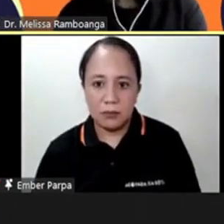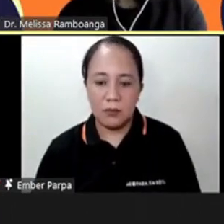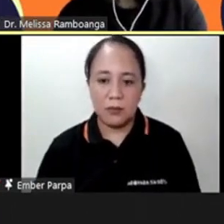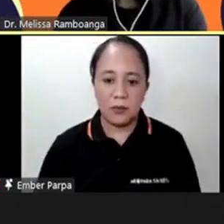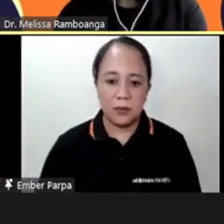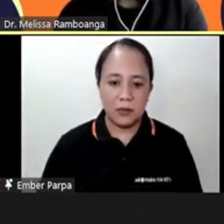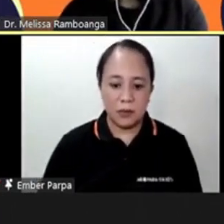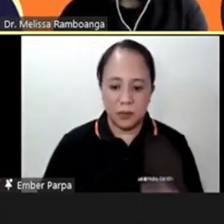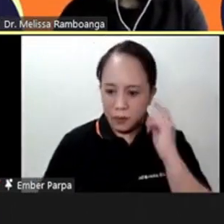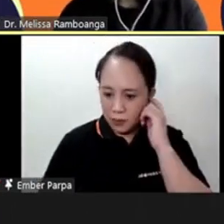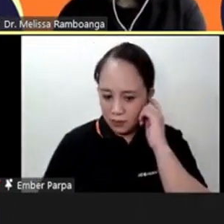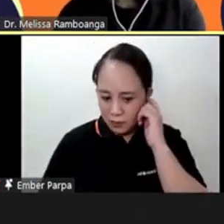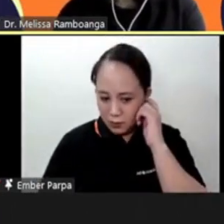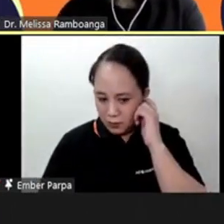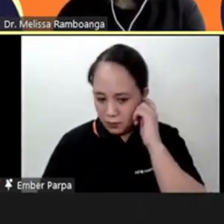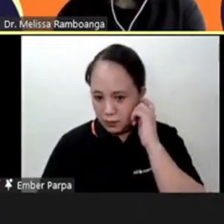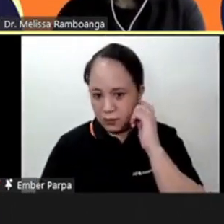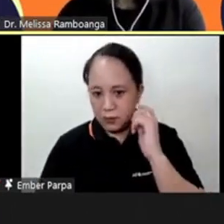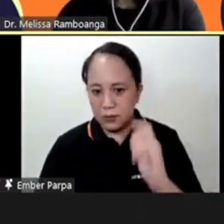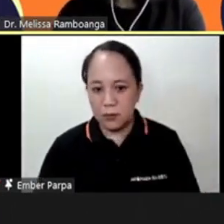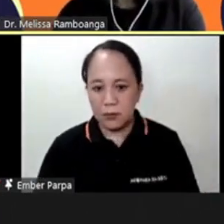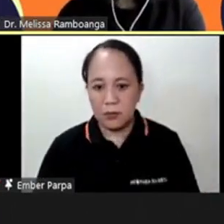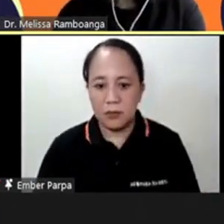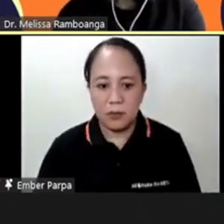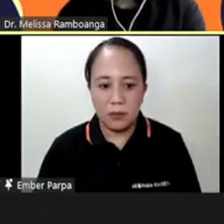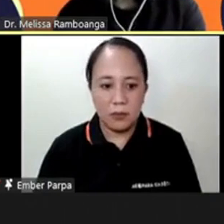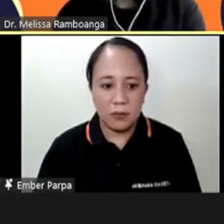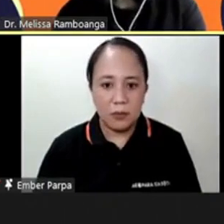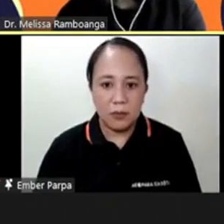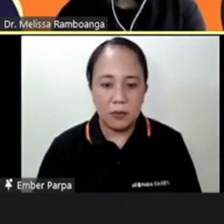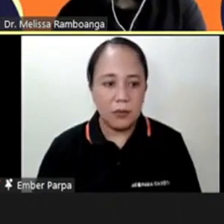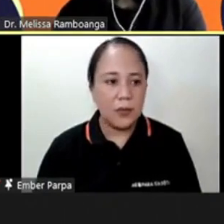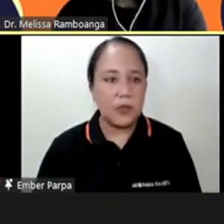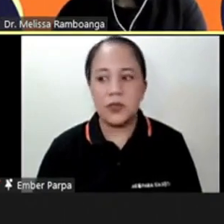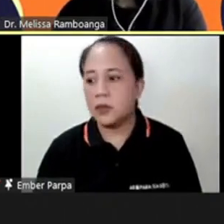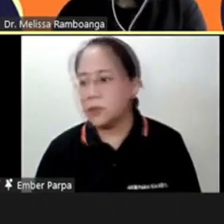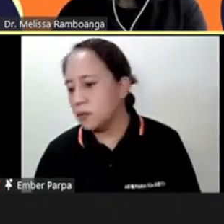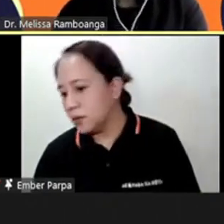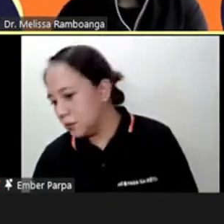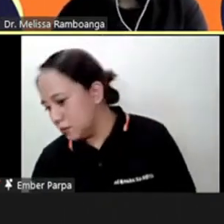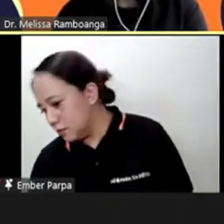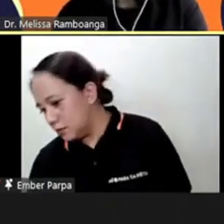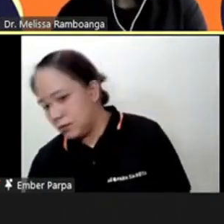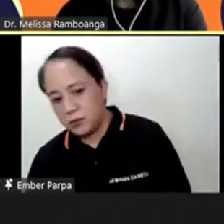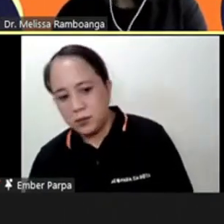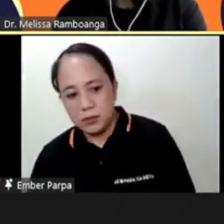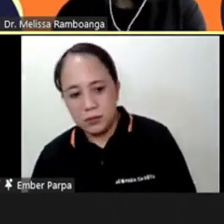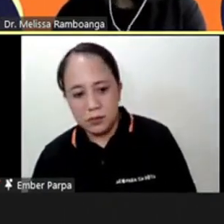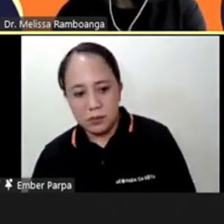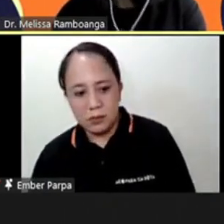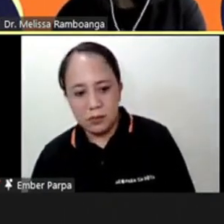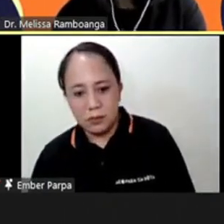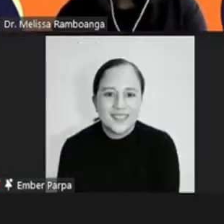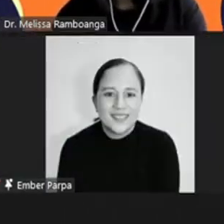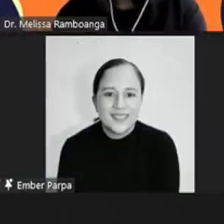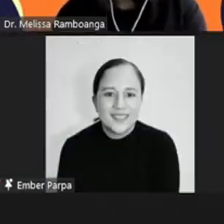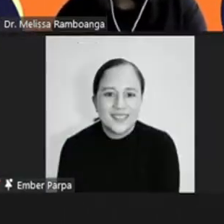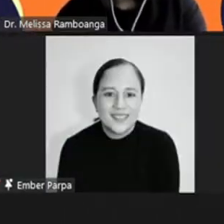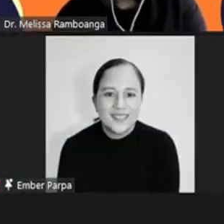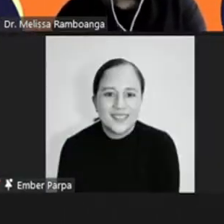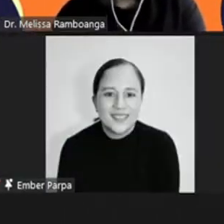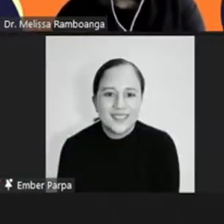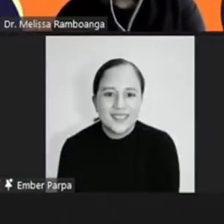Akoparasabata is presented by the Child Protection Network Foundation and UNICEF. We know that providing continuing knowledge